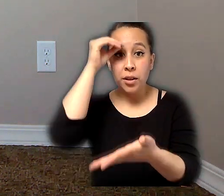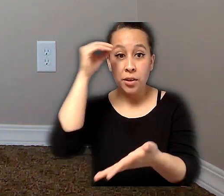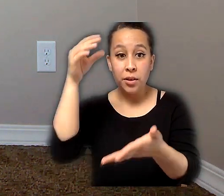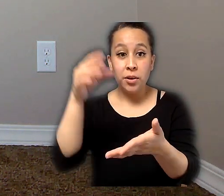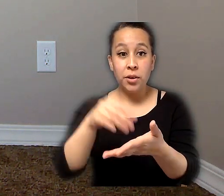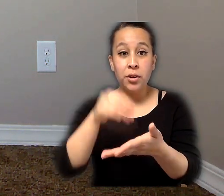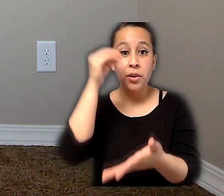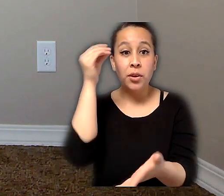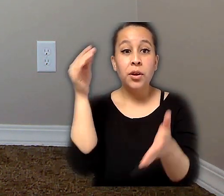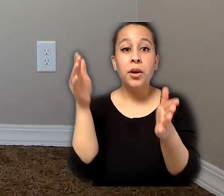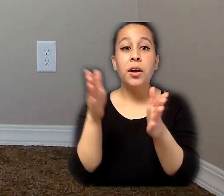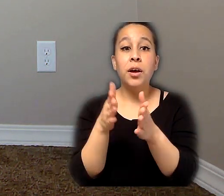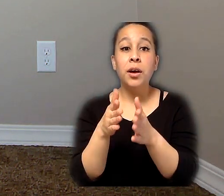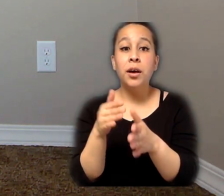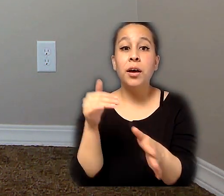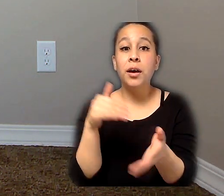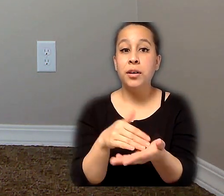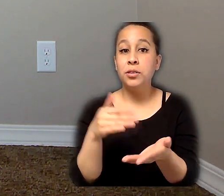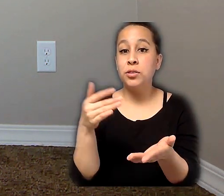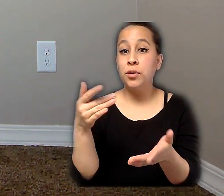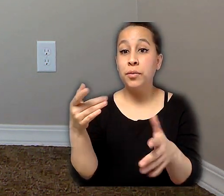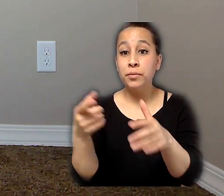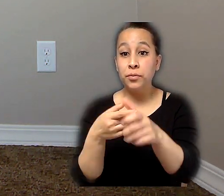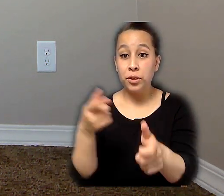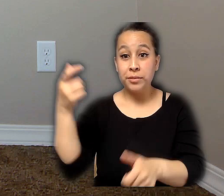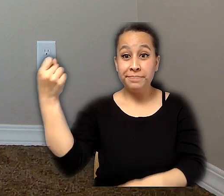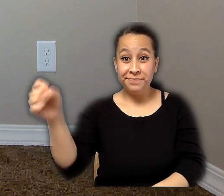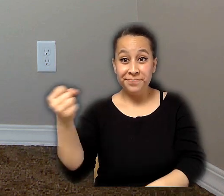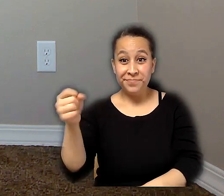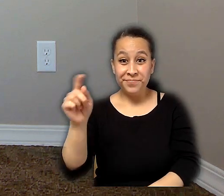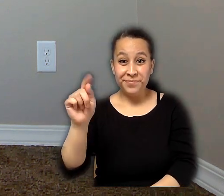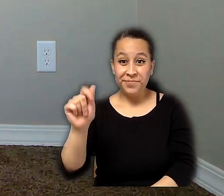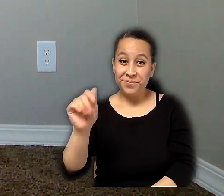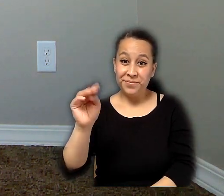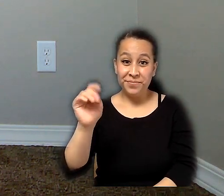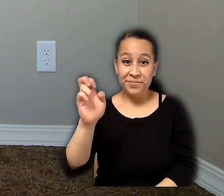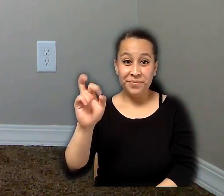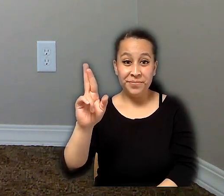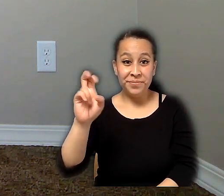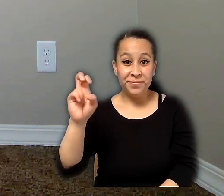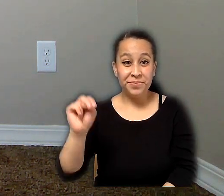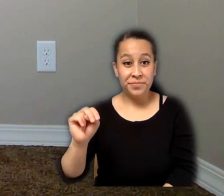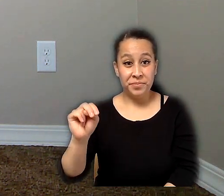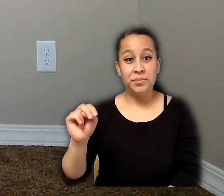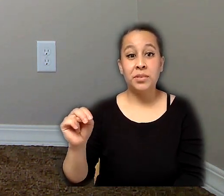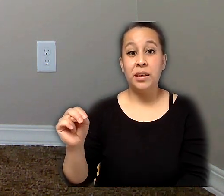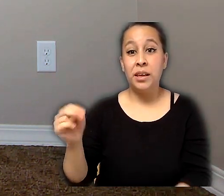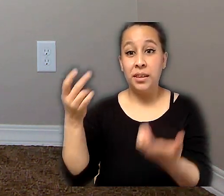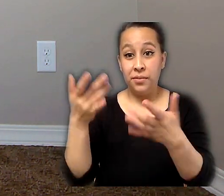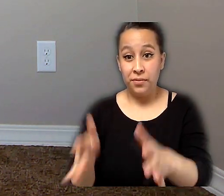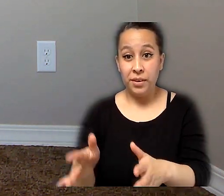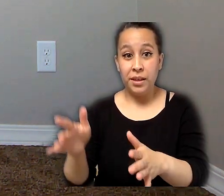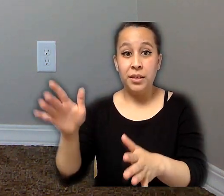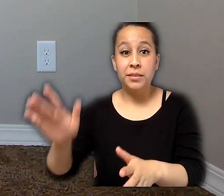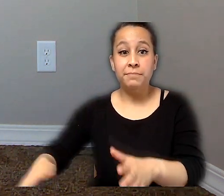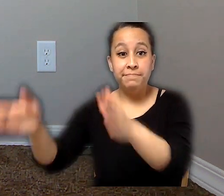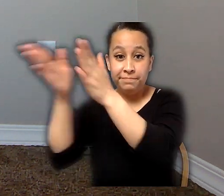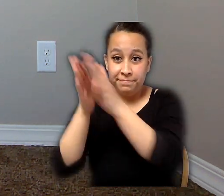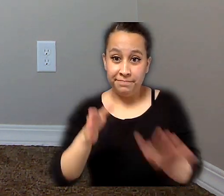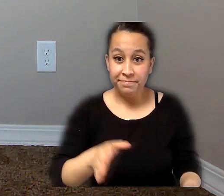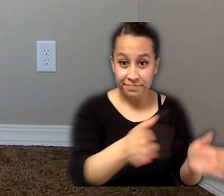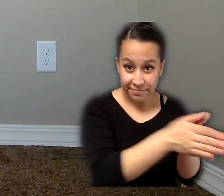again. First thing we do is our tambourines. And then we do the step, clap, step, clap.